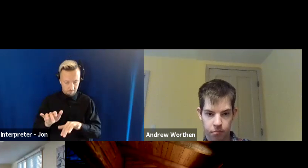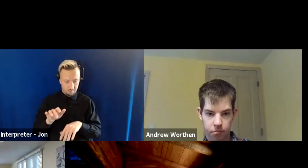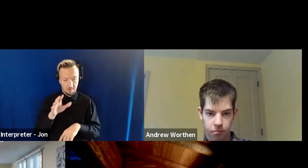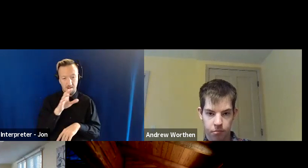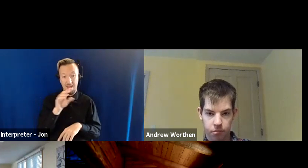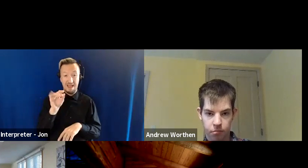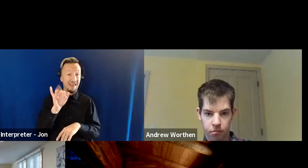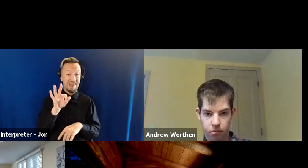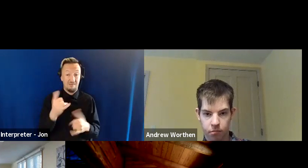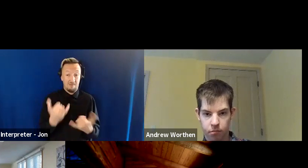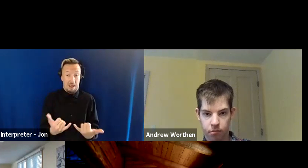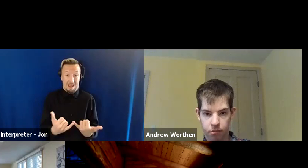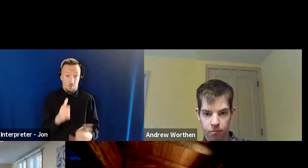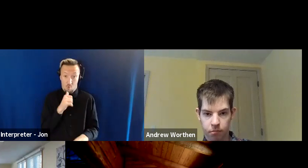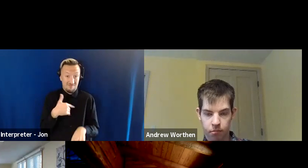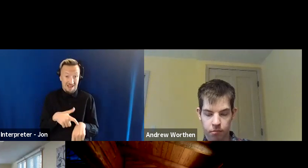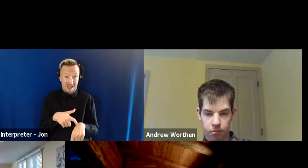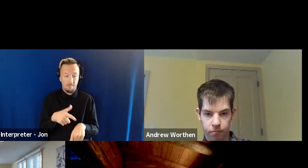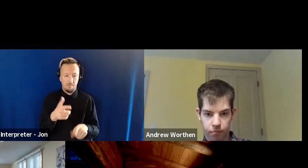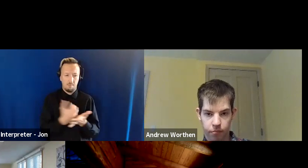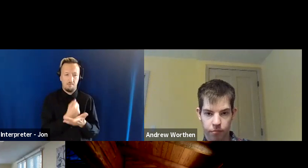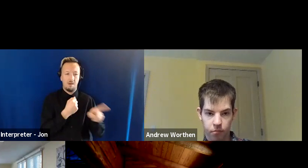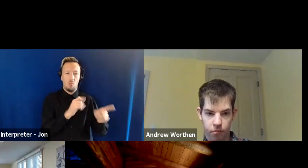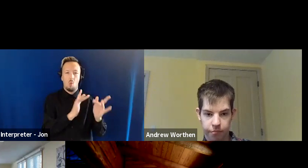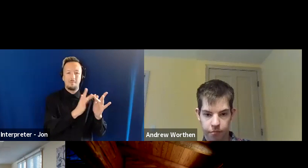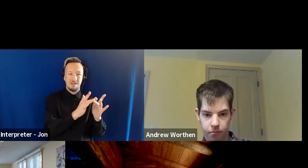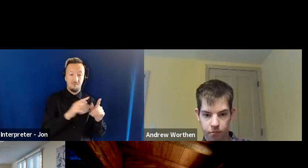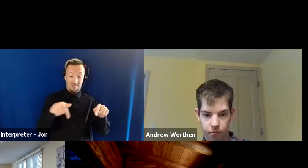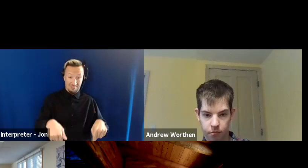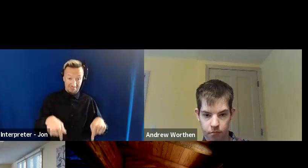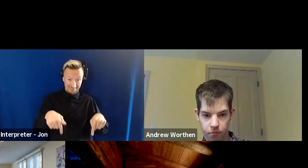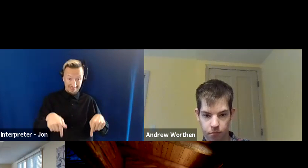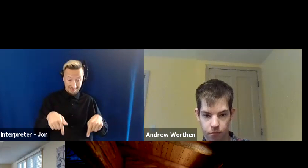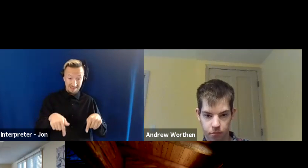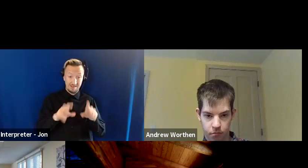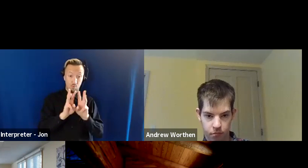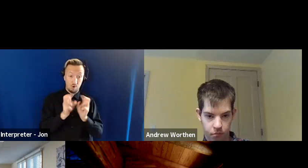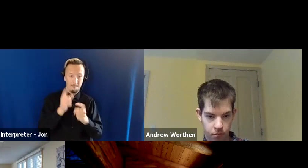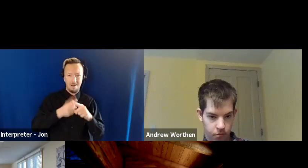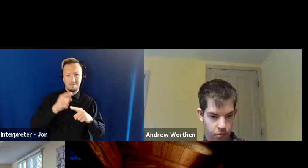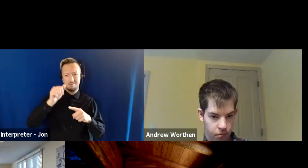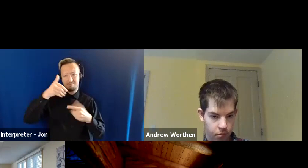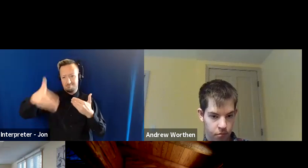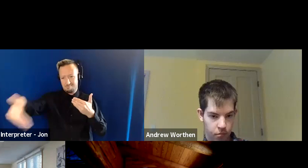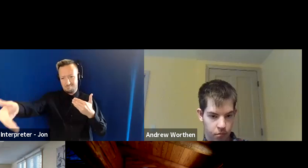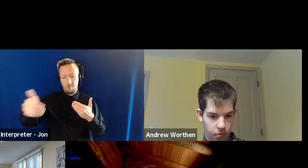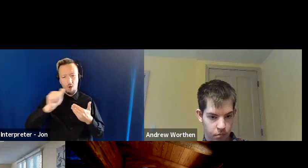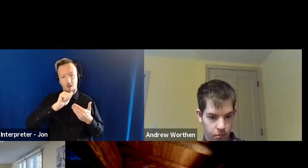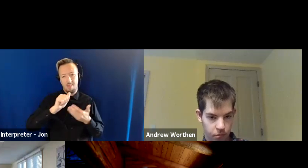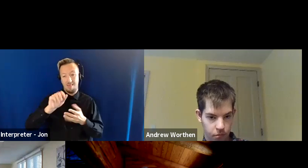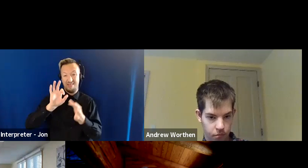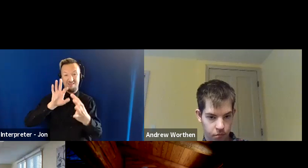right now, it'll also be on the website. But I want to remind you to do it not only for this session, but for all of the sessions going forward, because that does help us with the